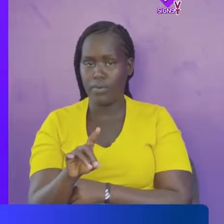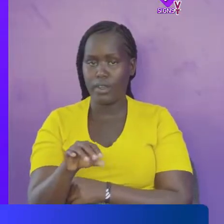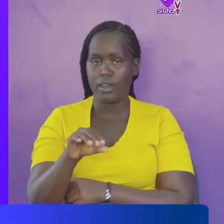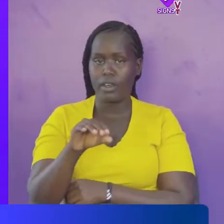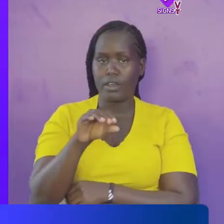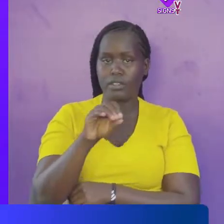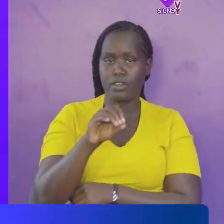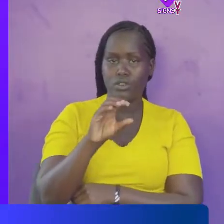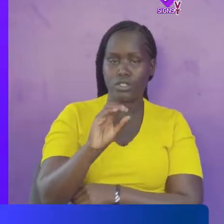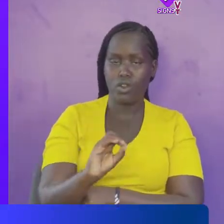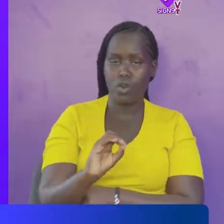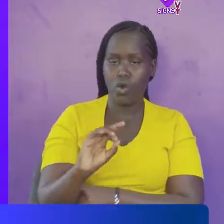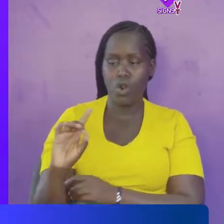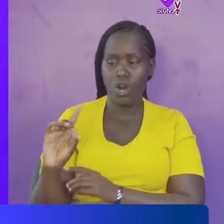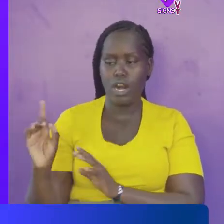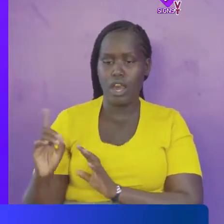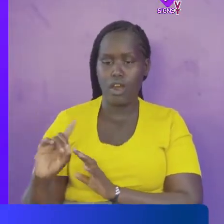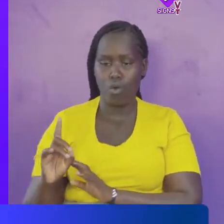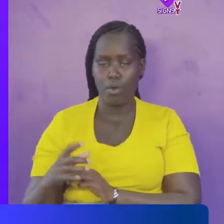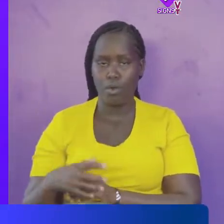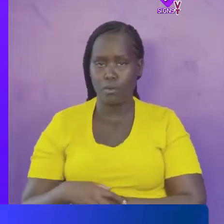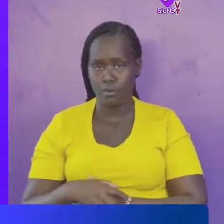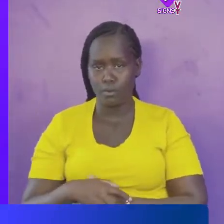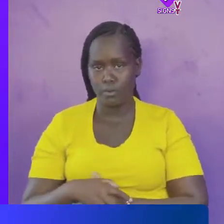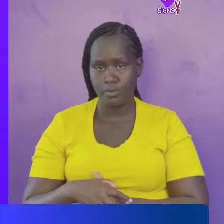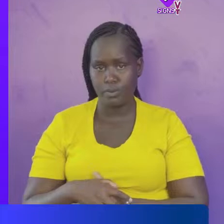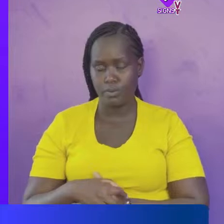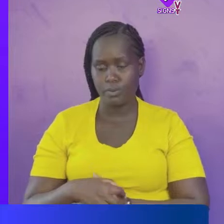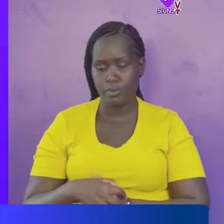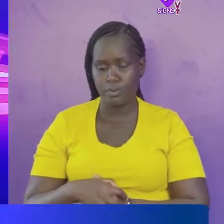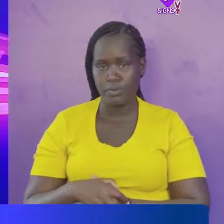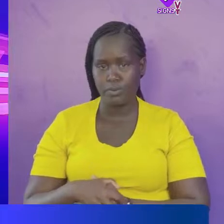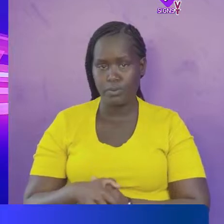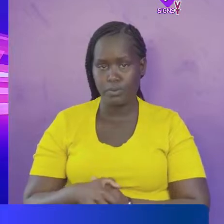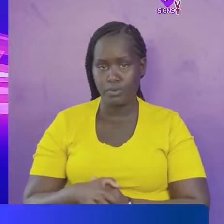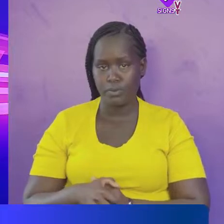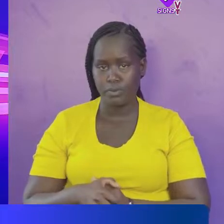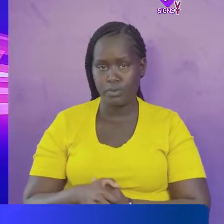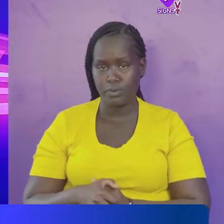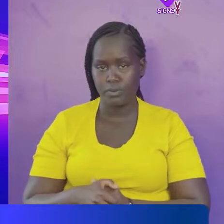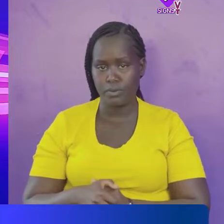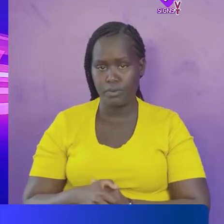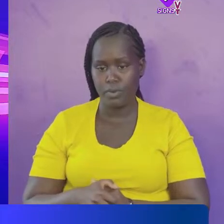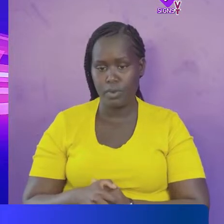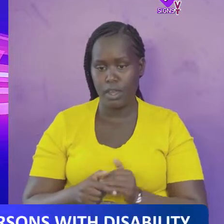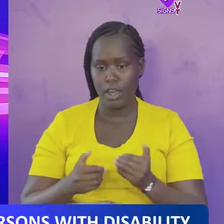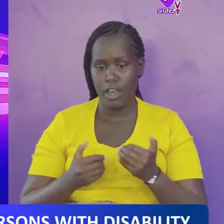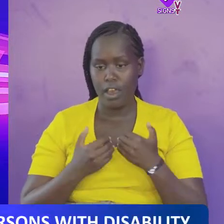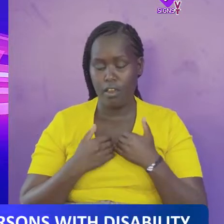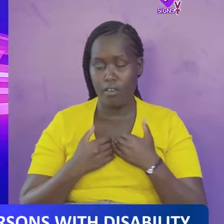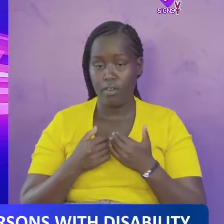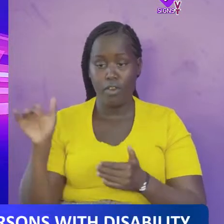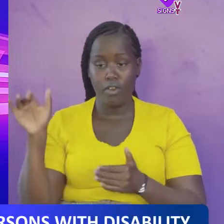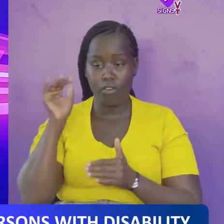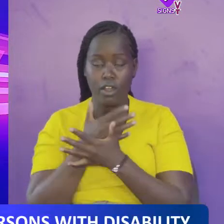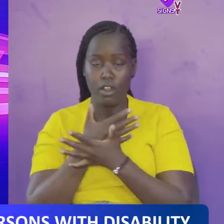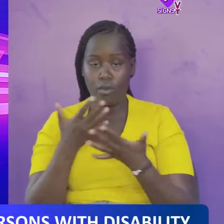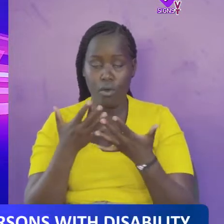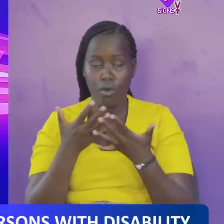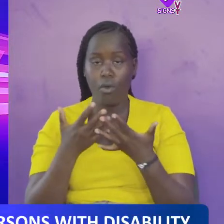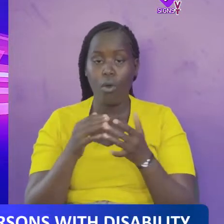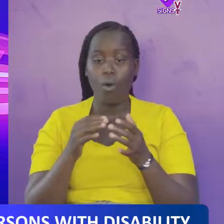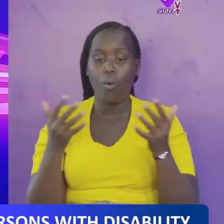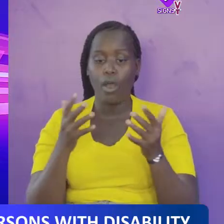Nairobi. Nice. That is, there you have it, ladies and gentlemen. That is where you can find more